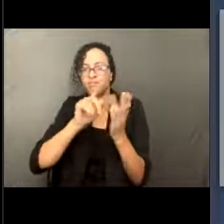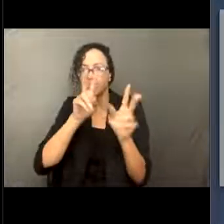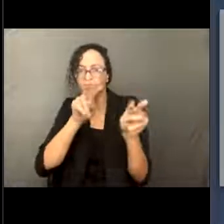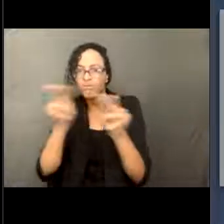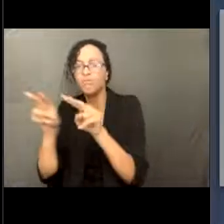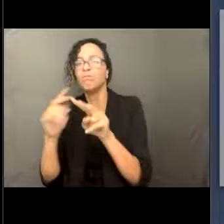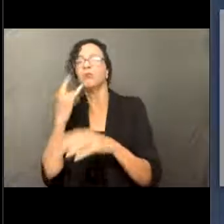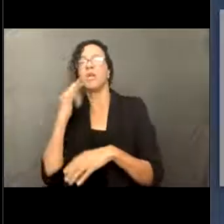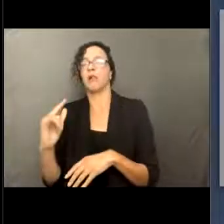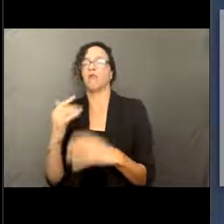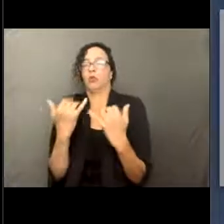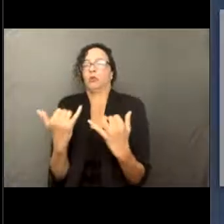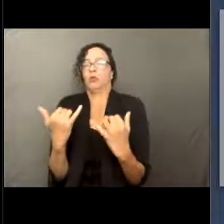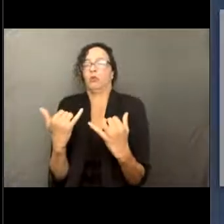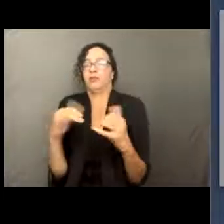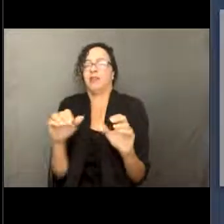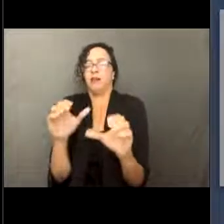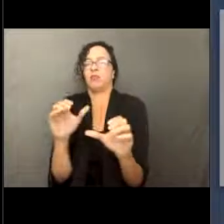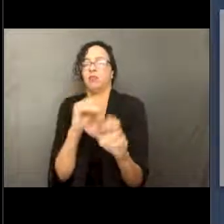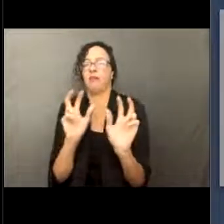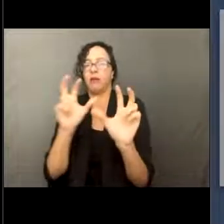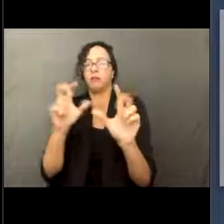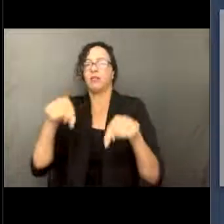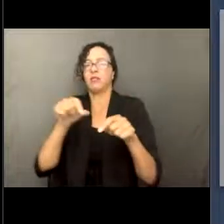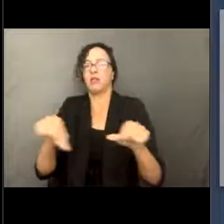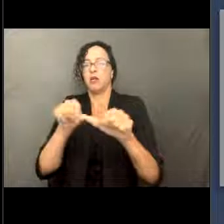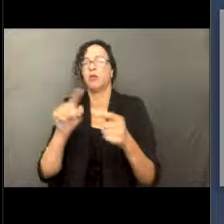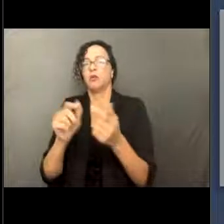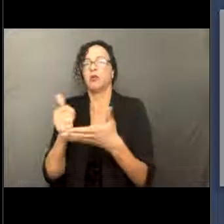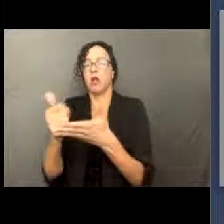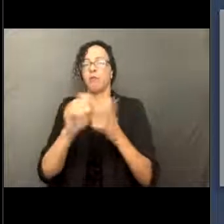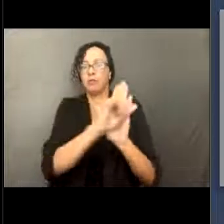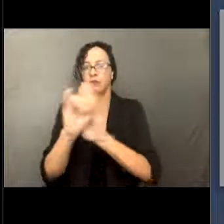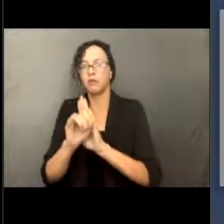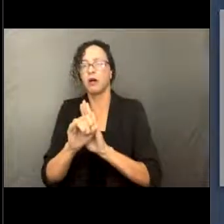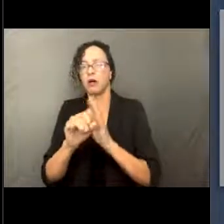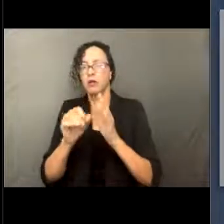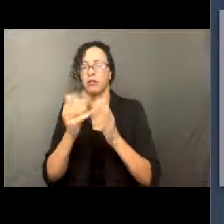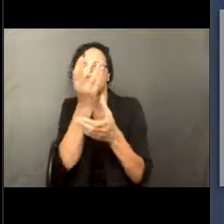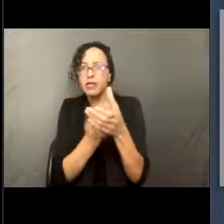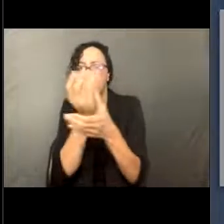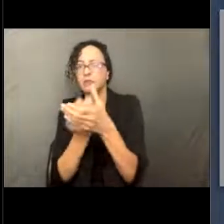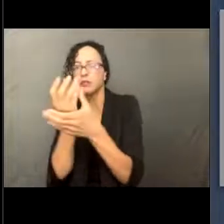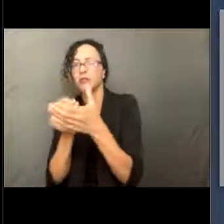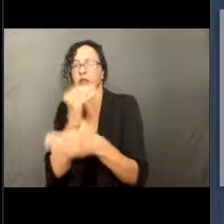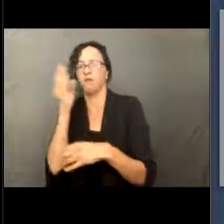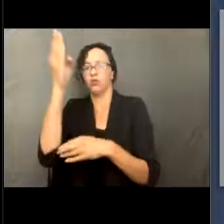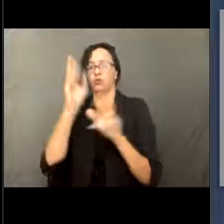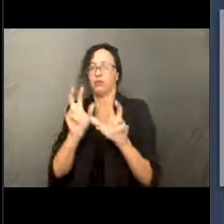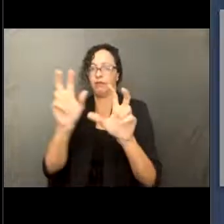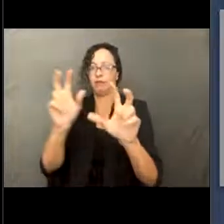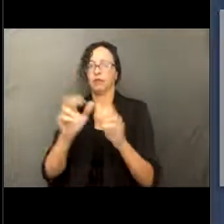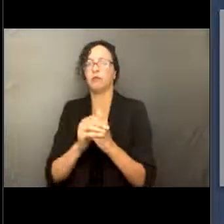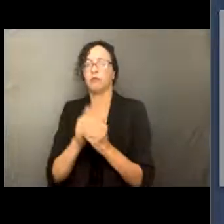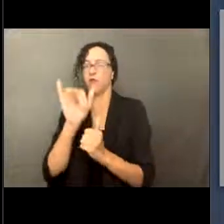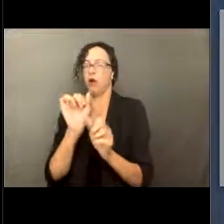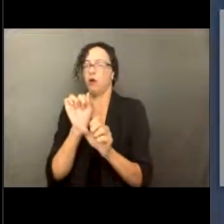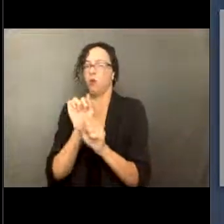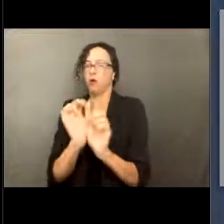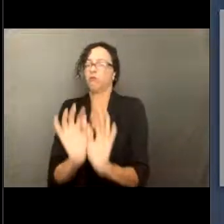this area to help identify gaps and needs for future actions and investment. This work is critically important to address